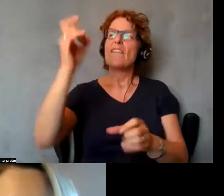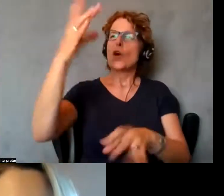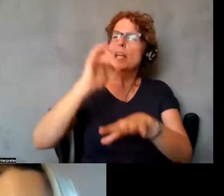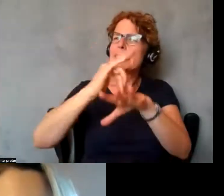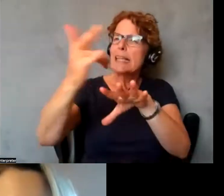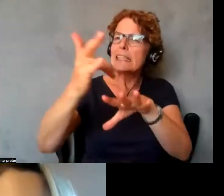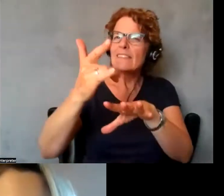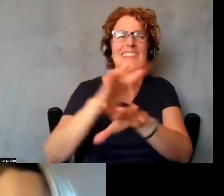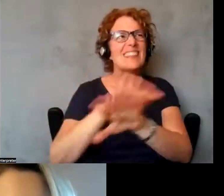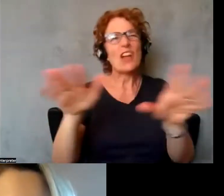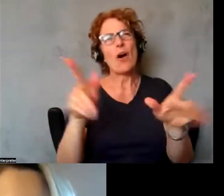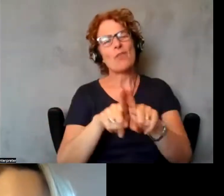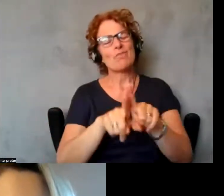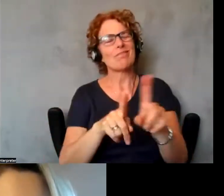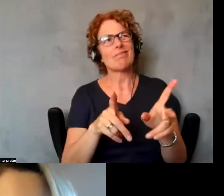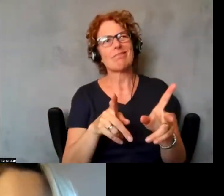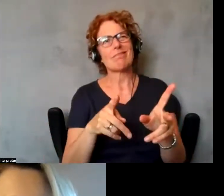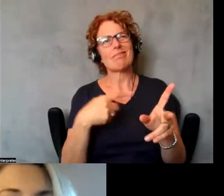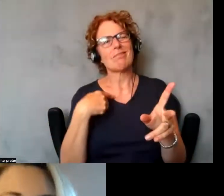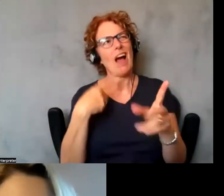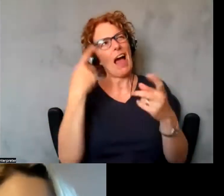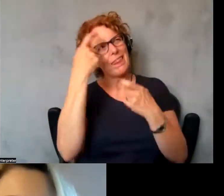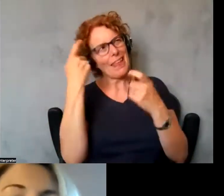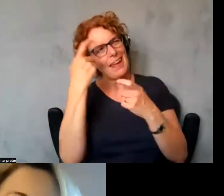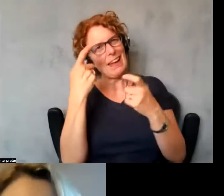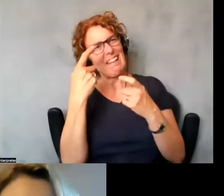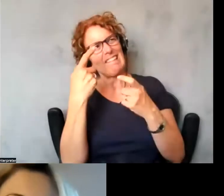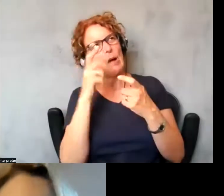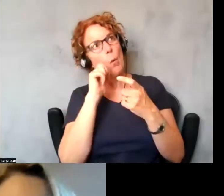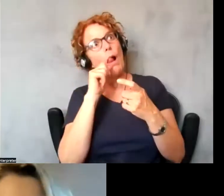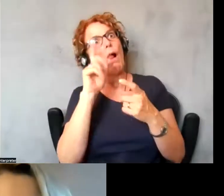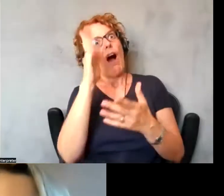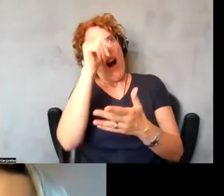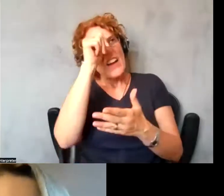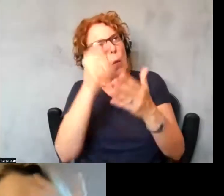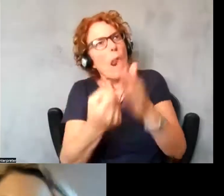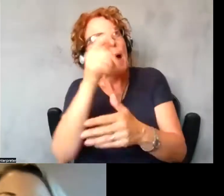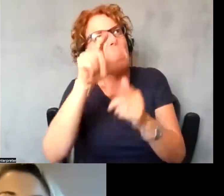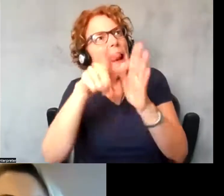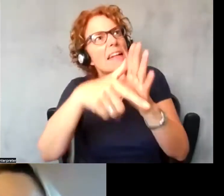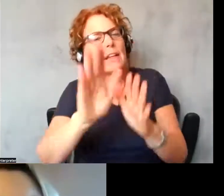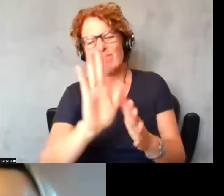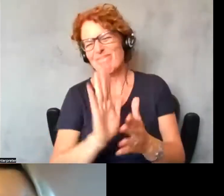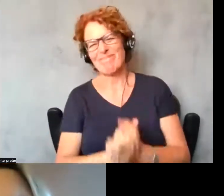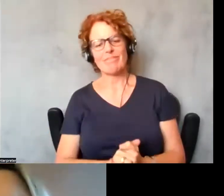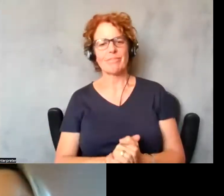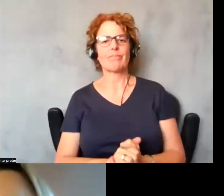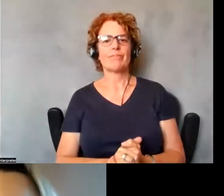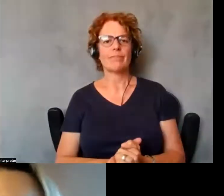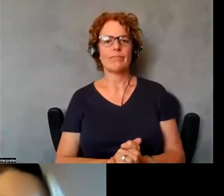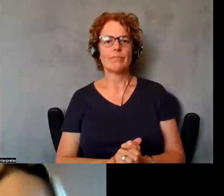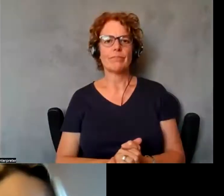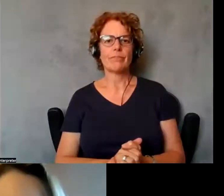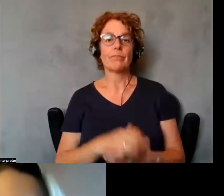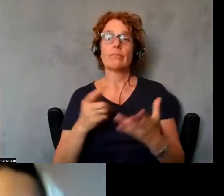that I gauge as a prognostic indicator. Thank you. Another one around whether